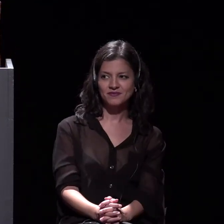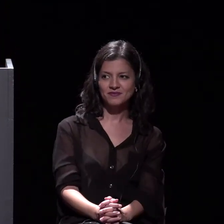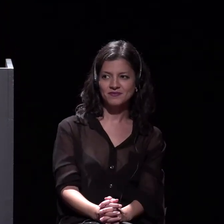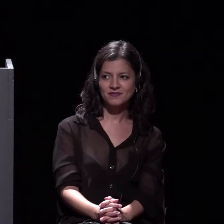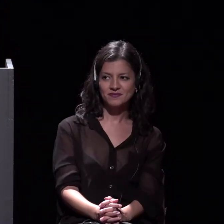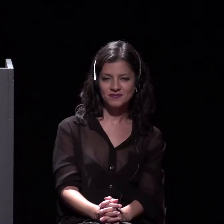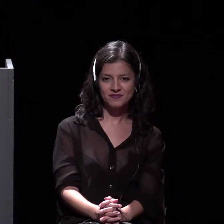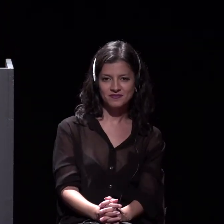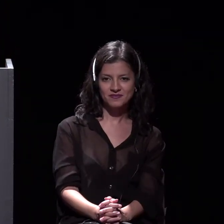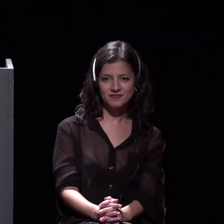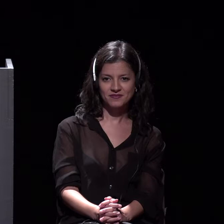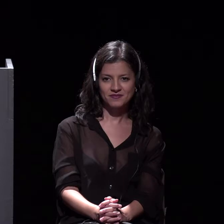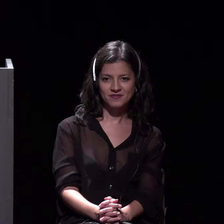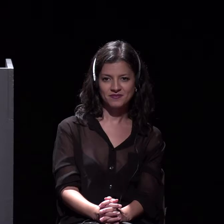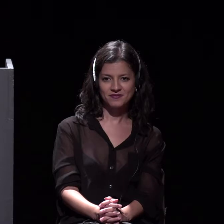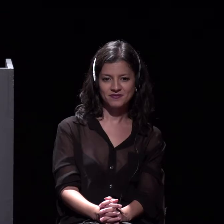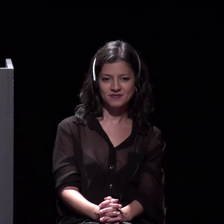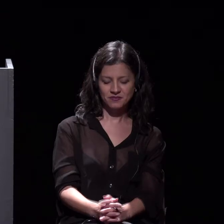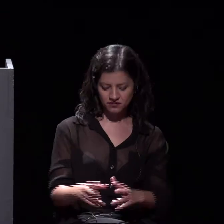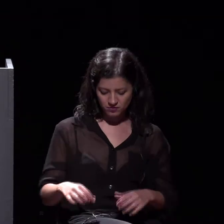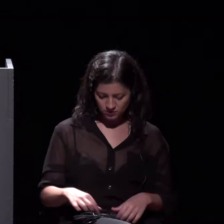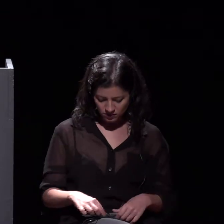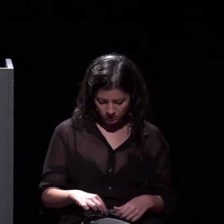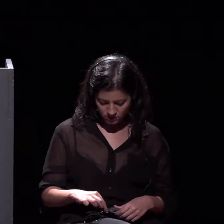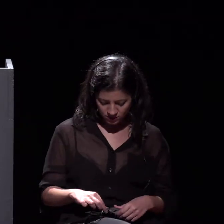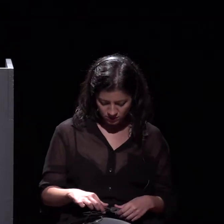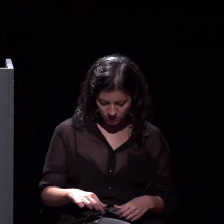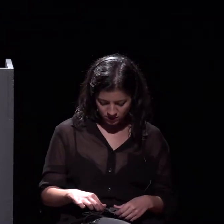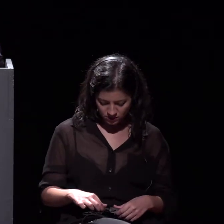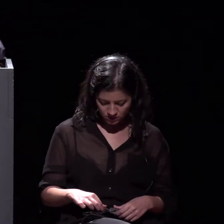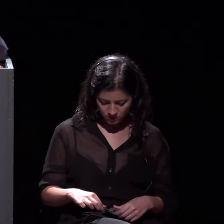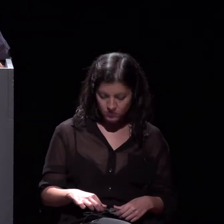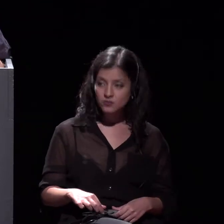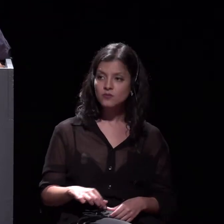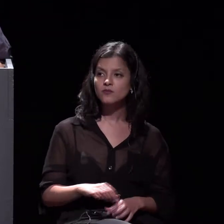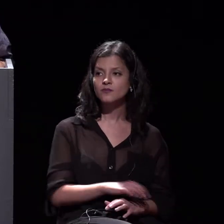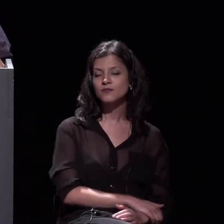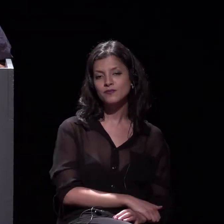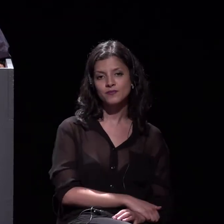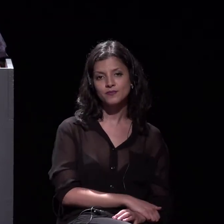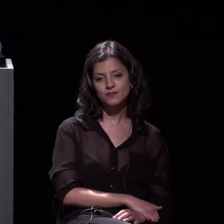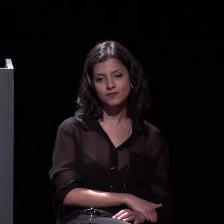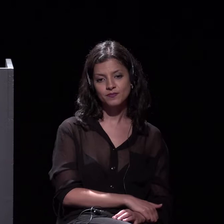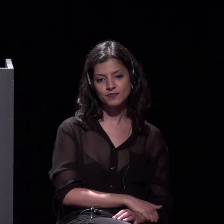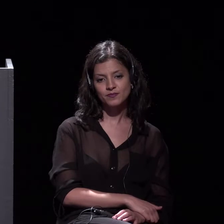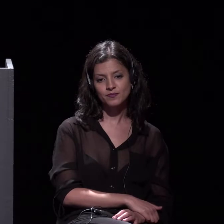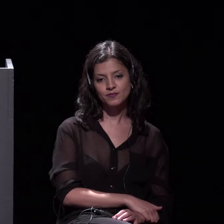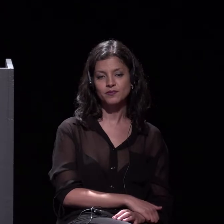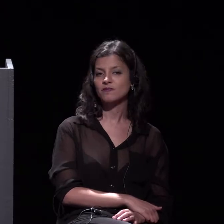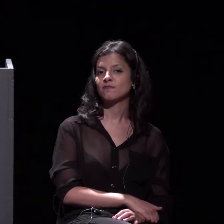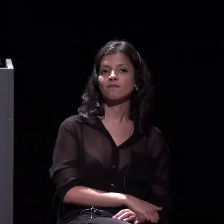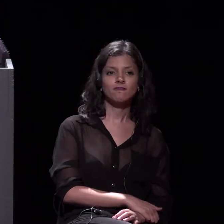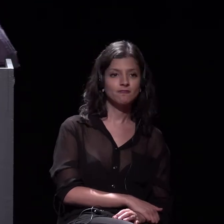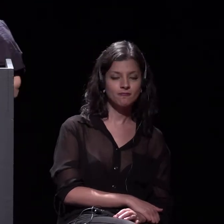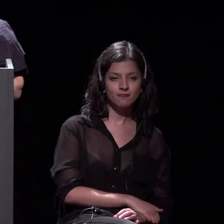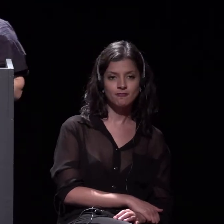I'm just going to improve. It doesn't matter. So in a sense, we cannot, there is no way that we can simply say, okay,